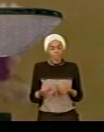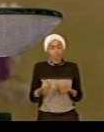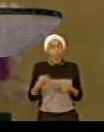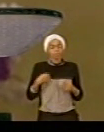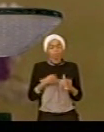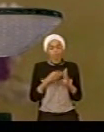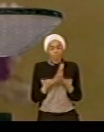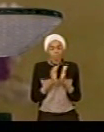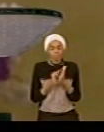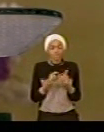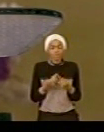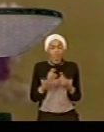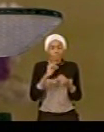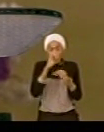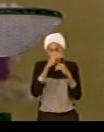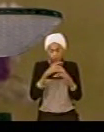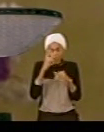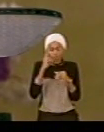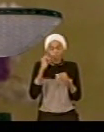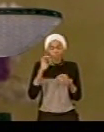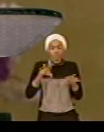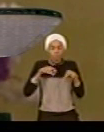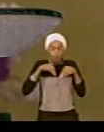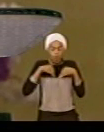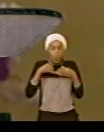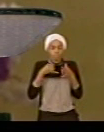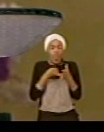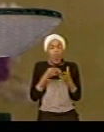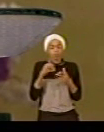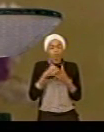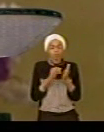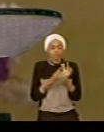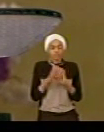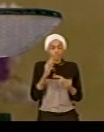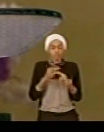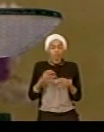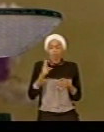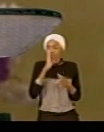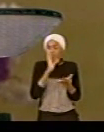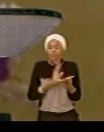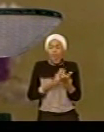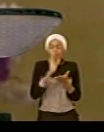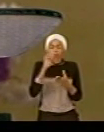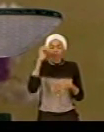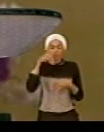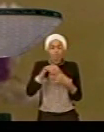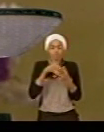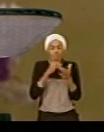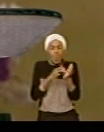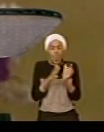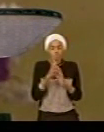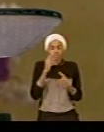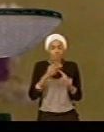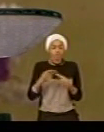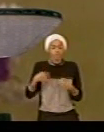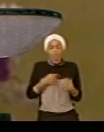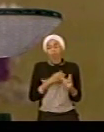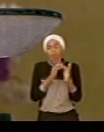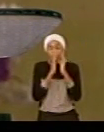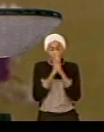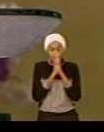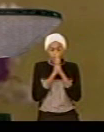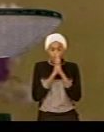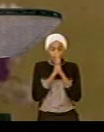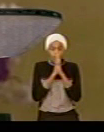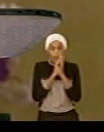you, you inhabit our praises this evening in Jesus' name. Be glorified, O God, in Jesus' name. In Jesus' mighty name